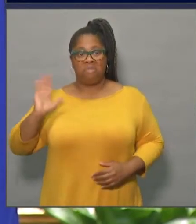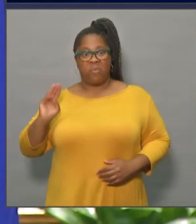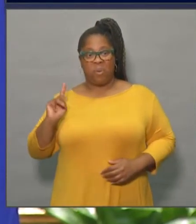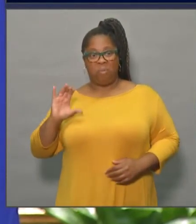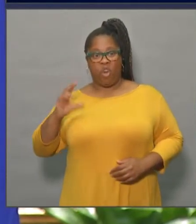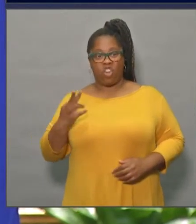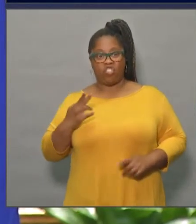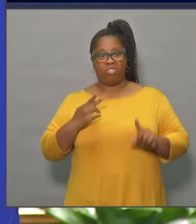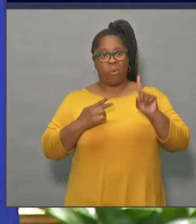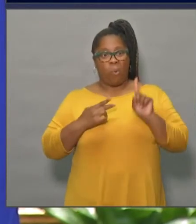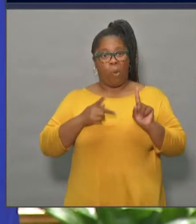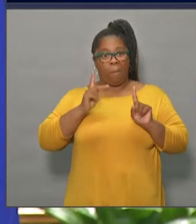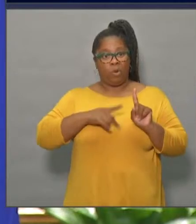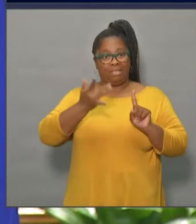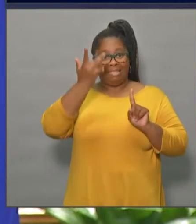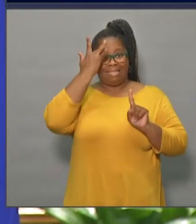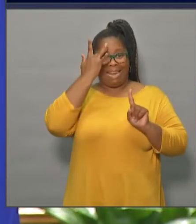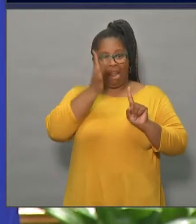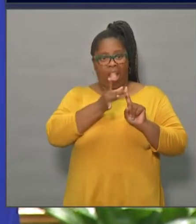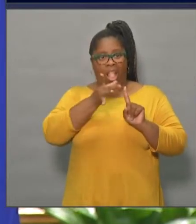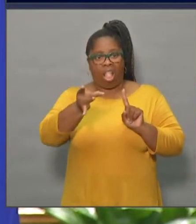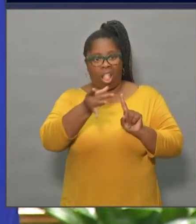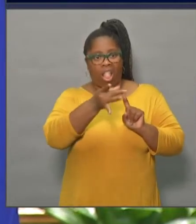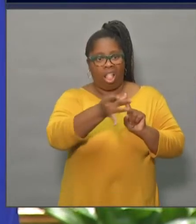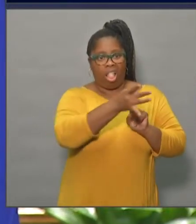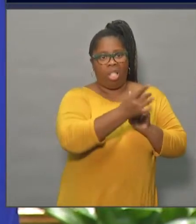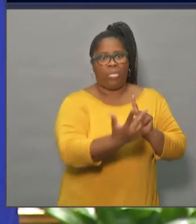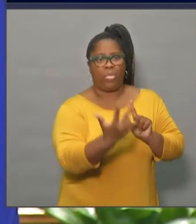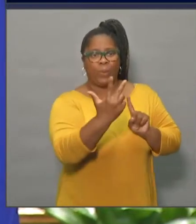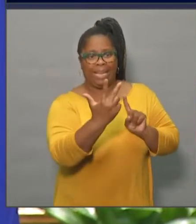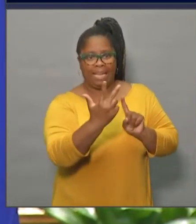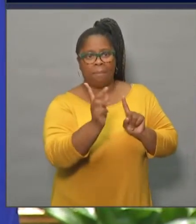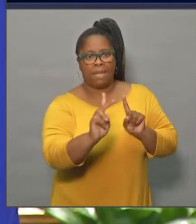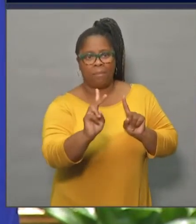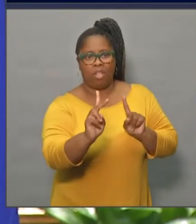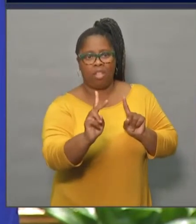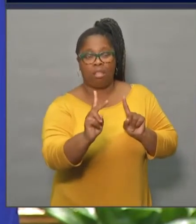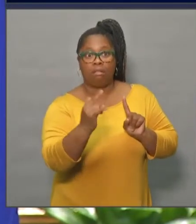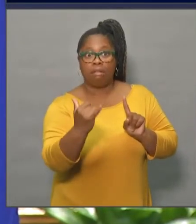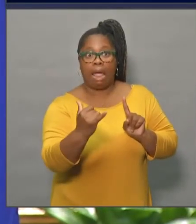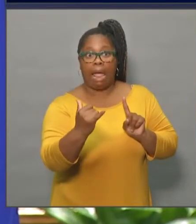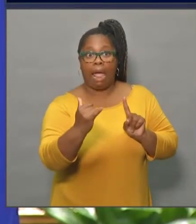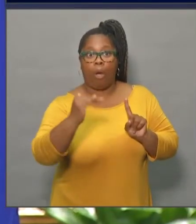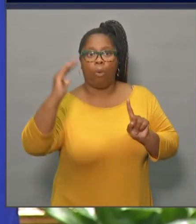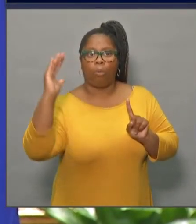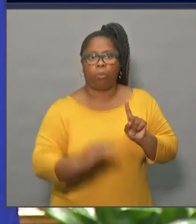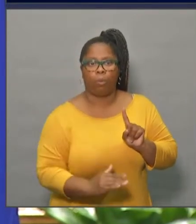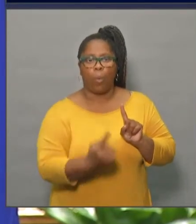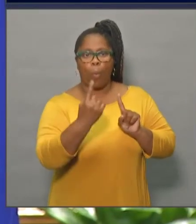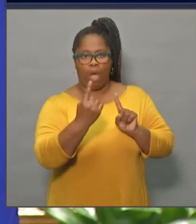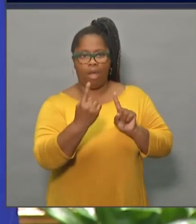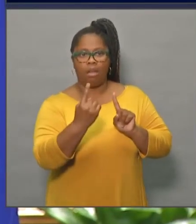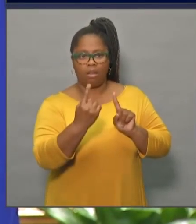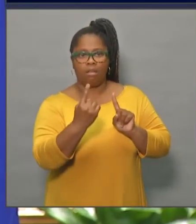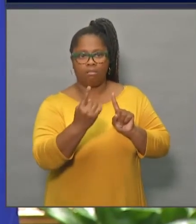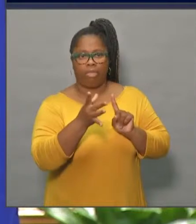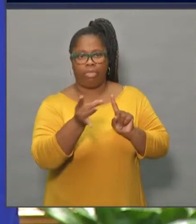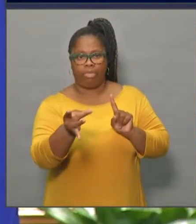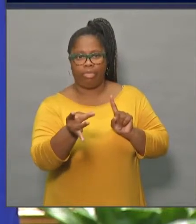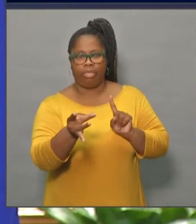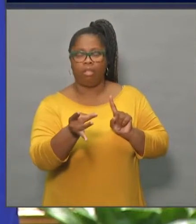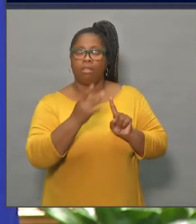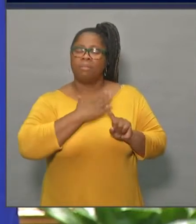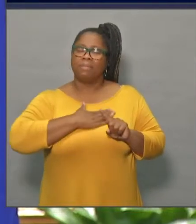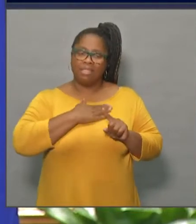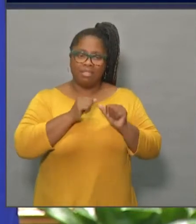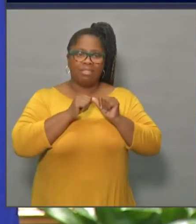were becoming infected by every person who was infected. And that's only because of all of the work you've done. So I ask you to continue to